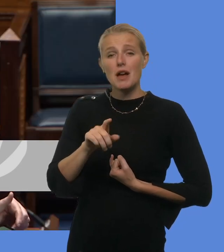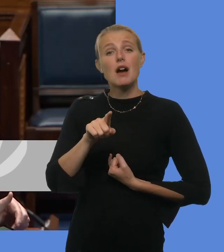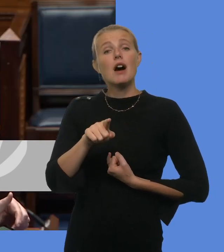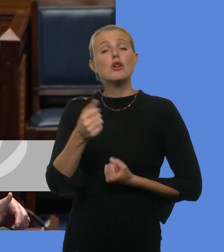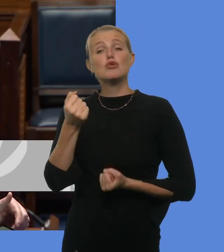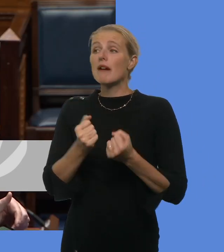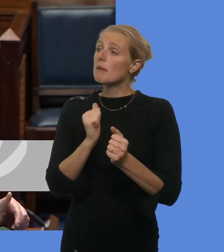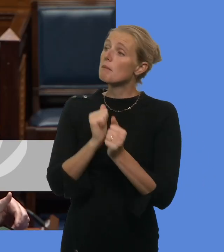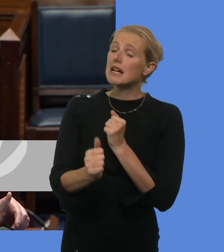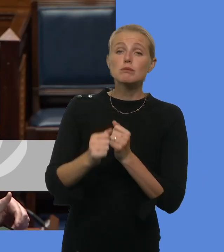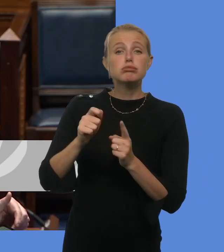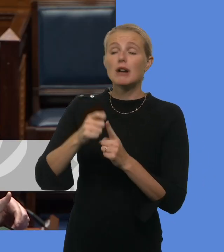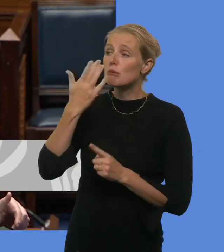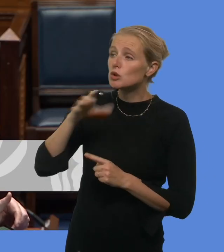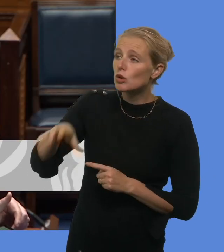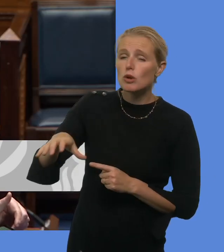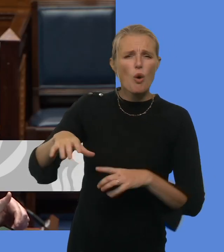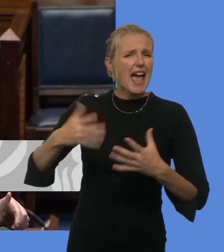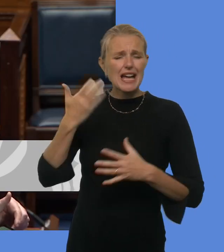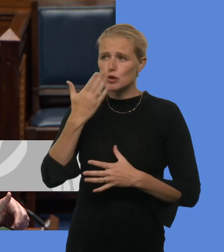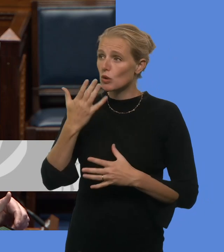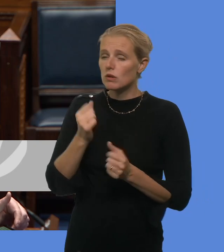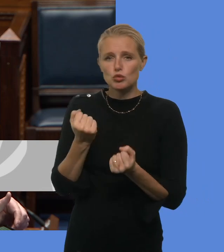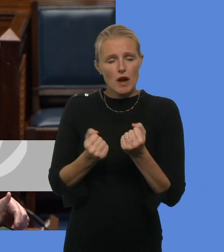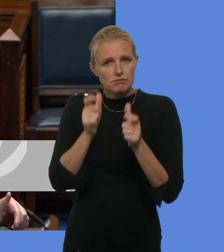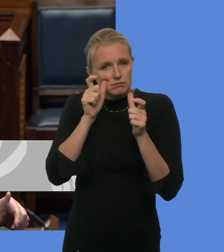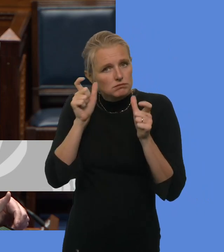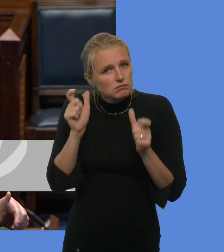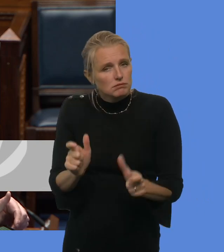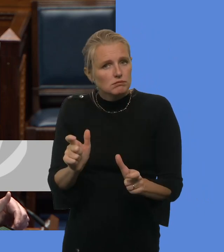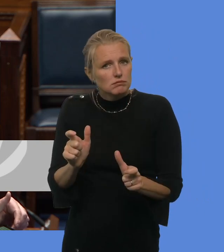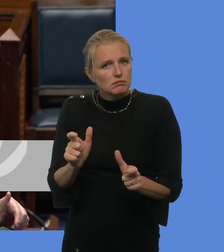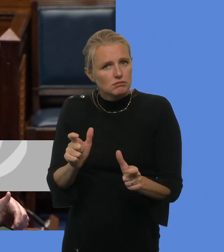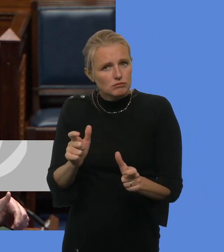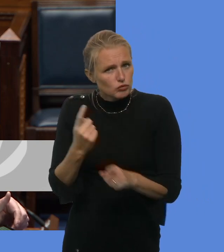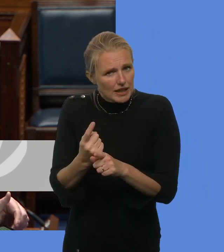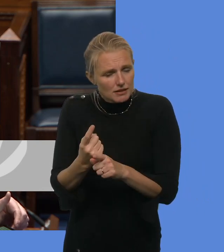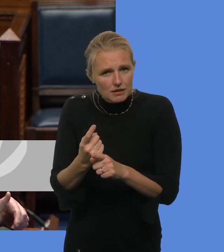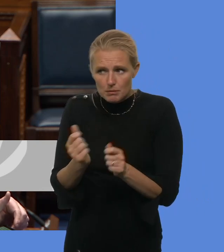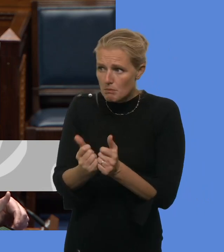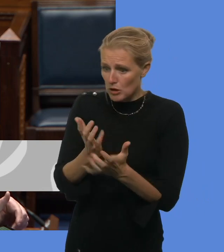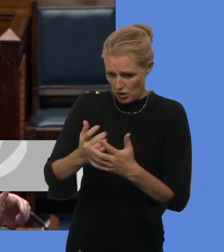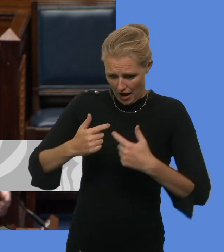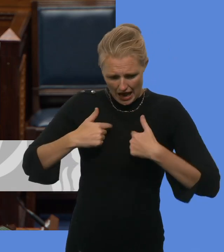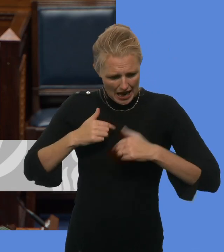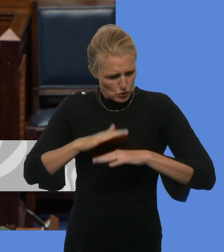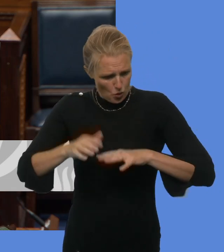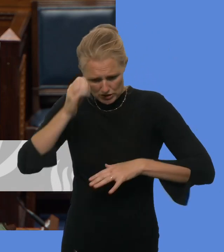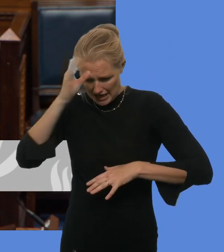past a primary school or any school. You drive appropriately to ensure that you're not presenting a danger to other road